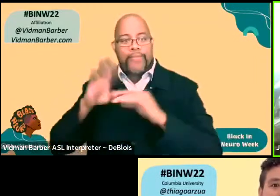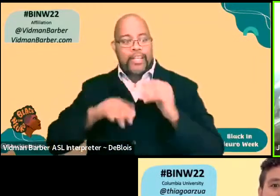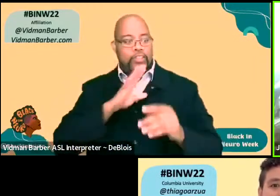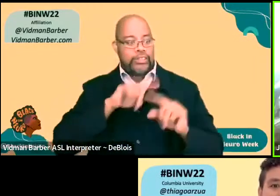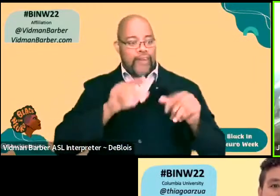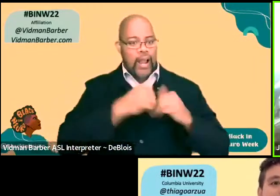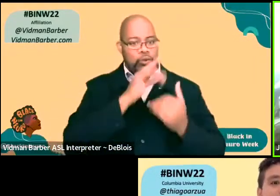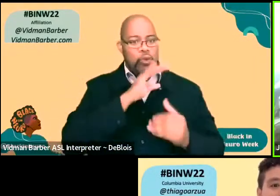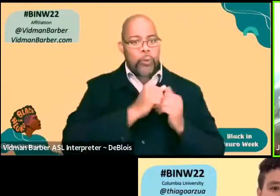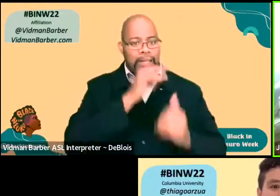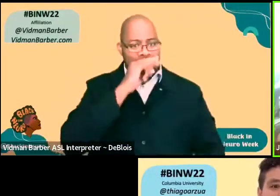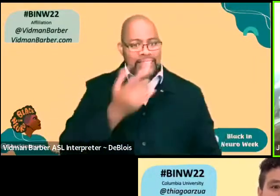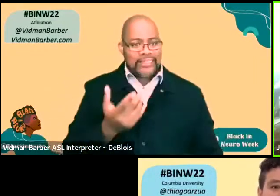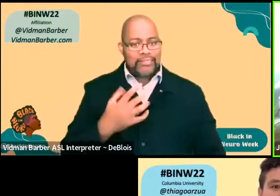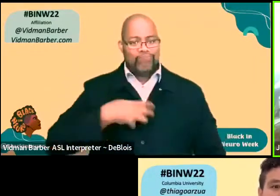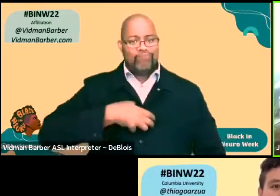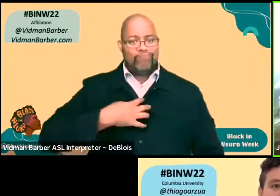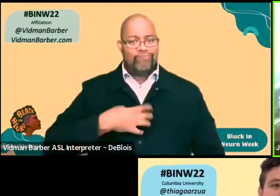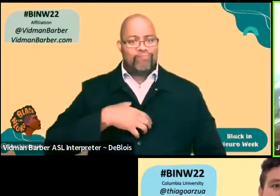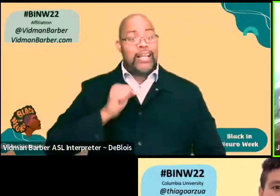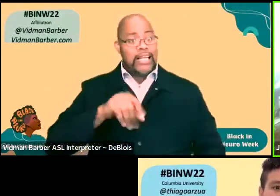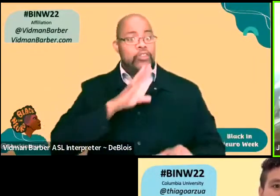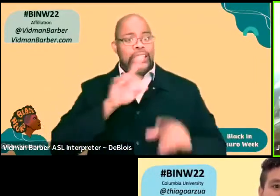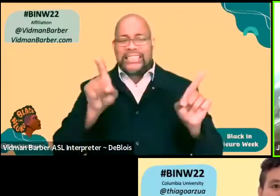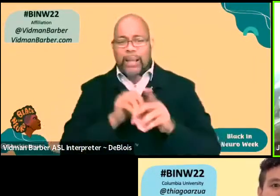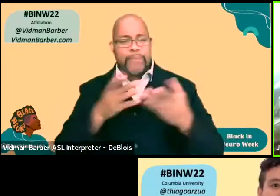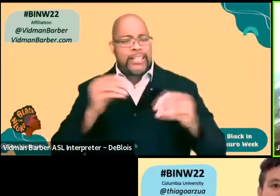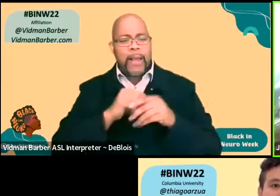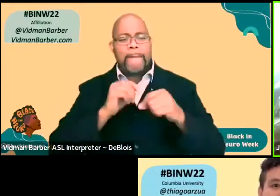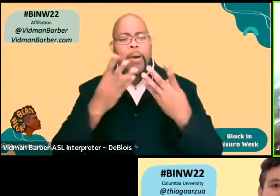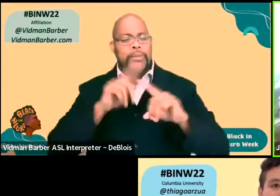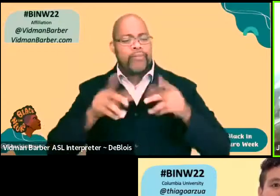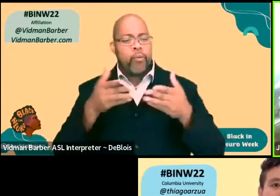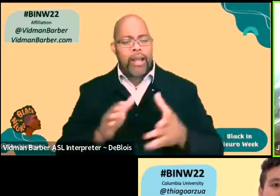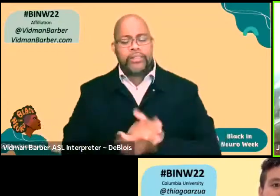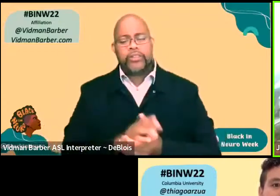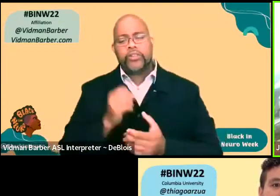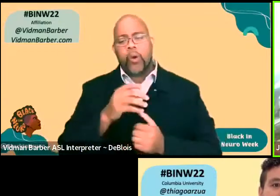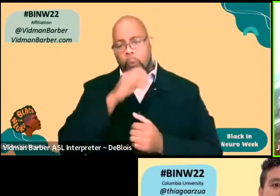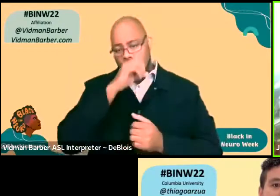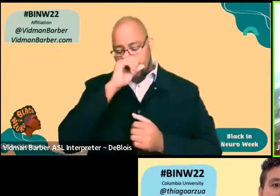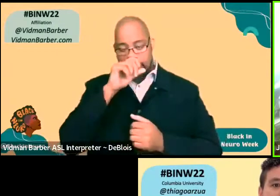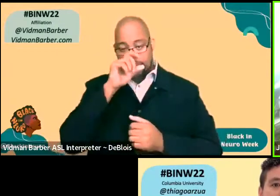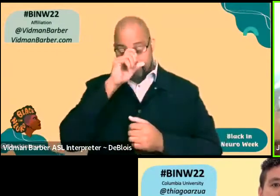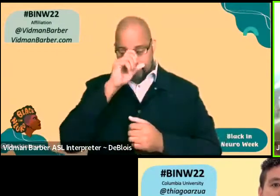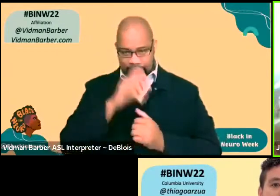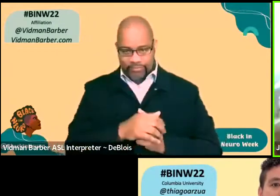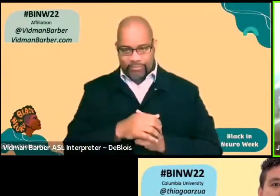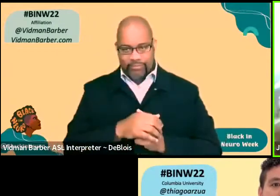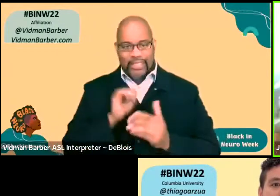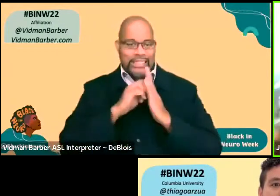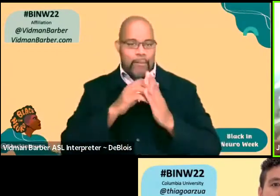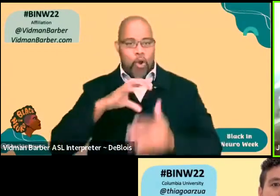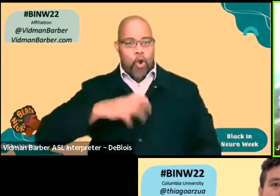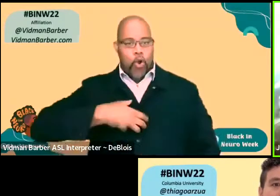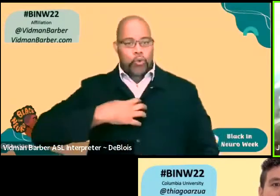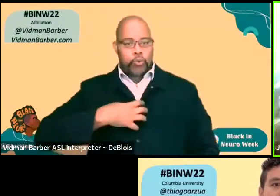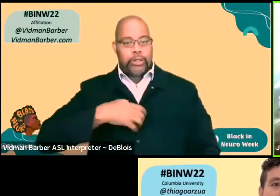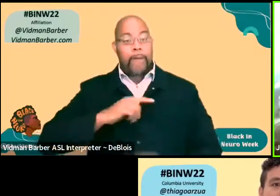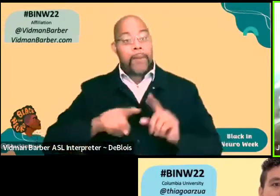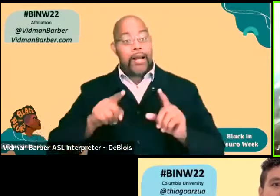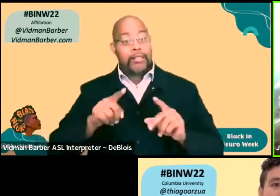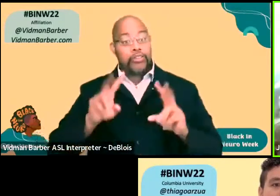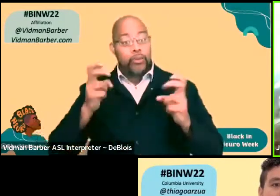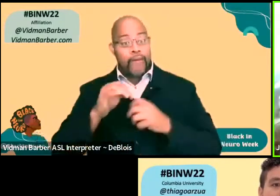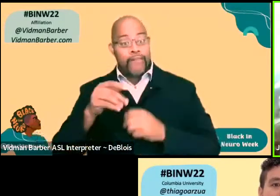talk to your kids. But you could talk about the exact same thing in multiple ways, right? So that's the example of code switching. But in terms of